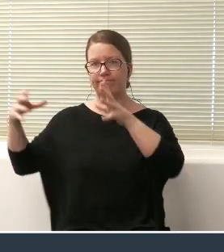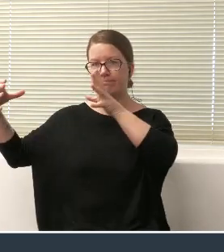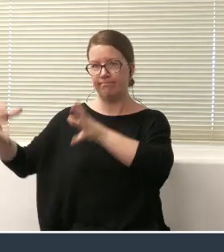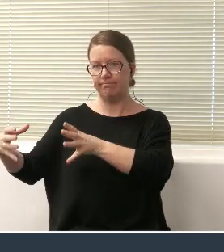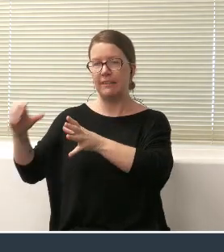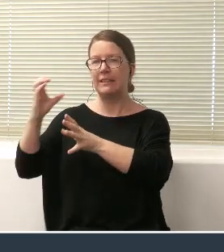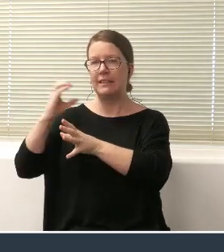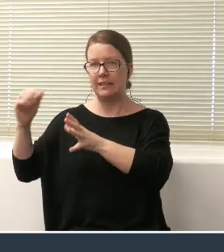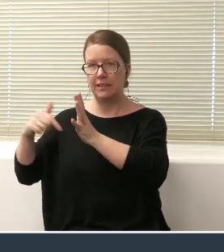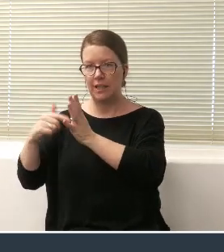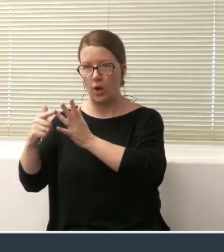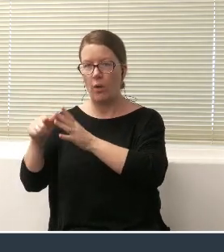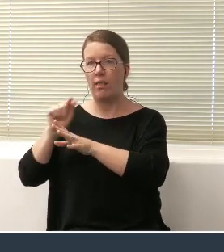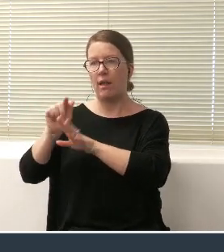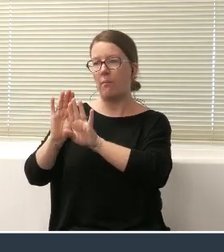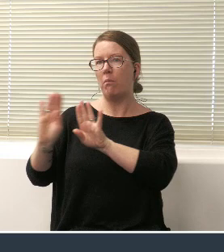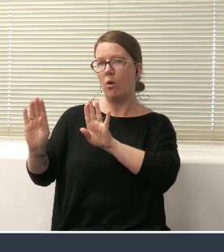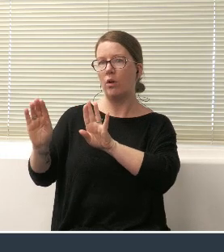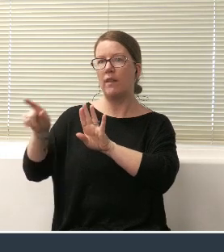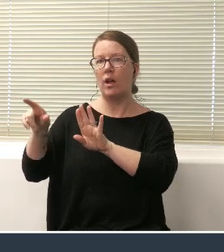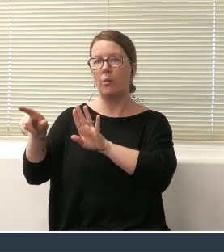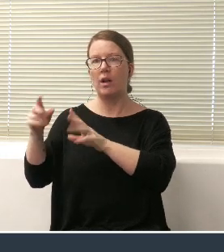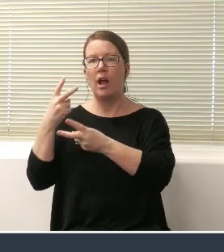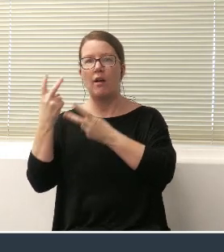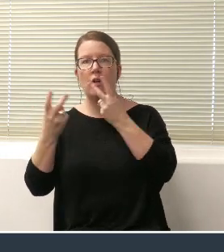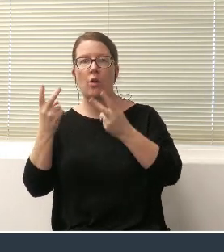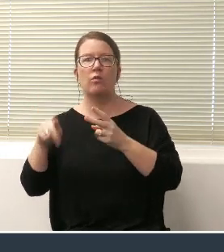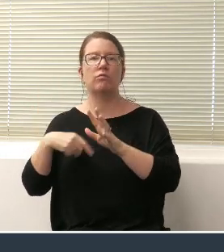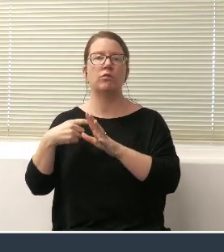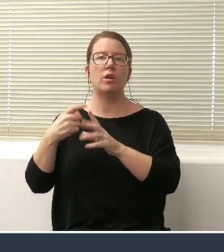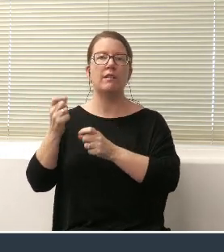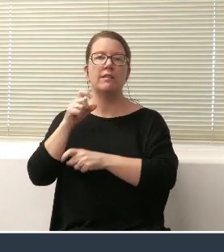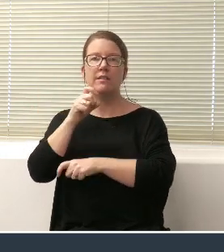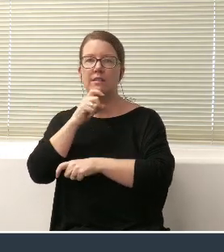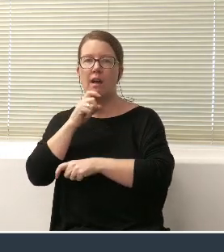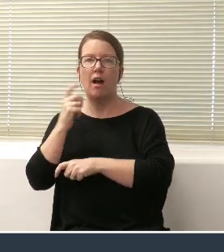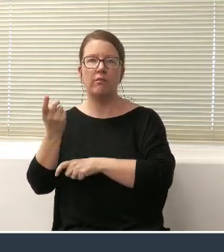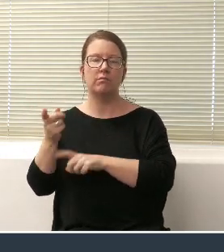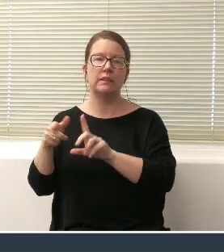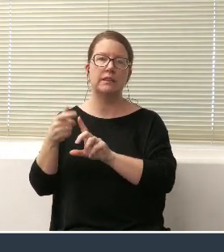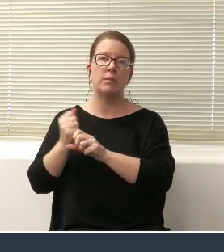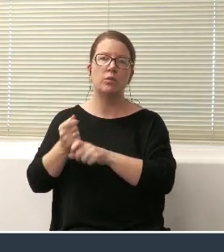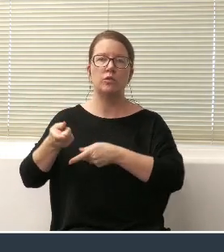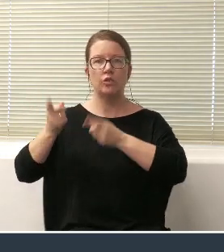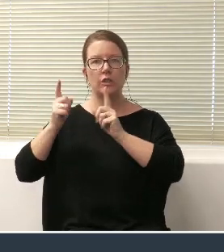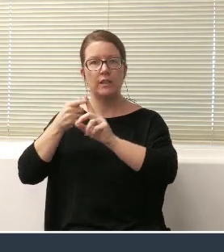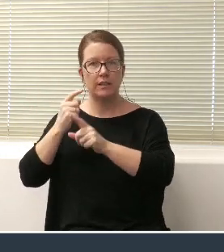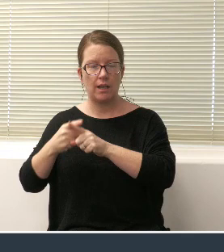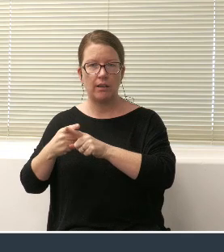then the board would recruit for their staff, so they would recruit for a chief executive and any other staff for the CCTO.